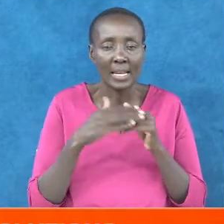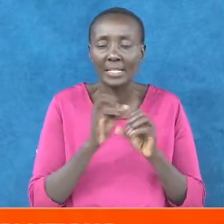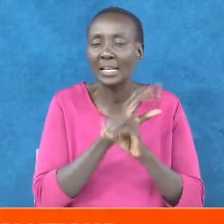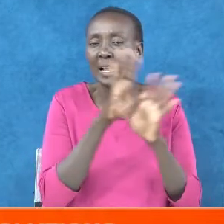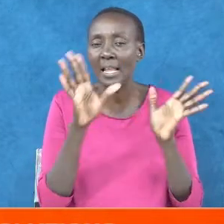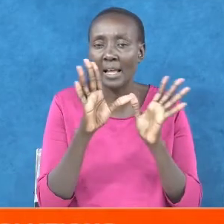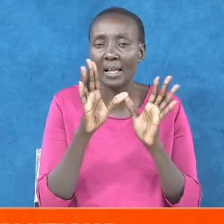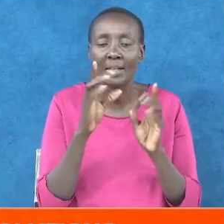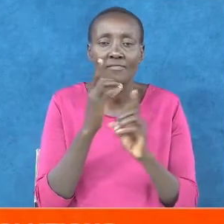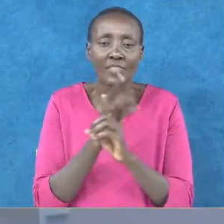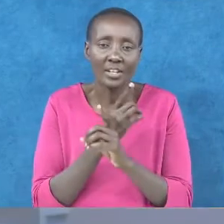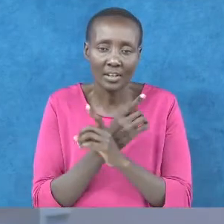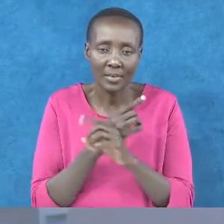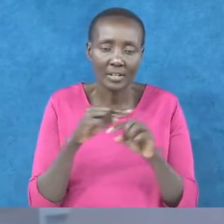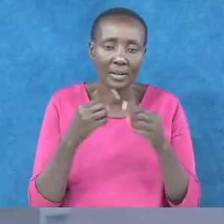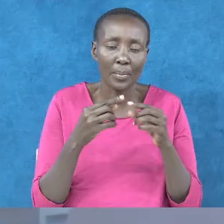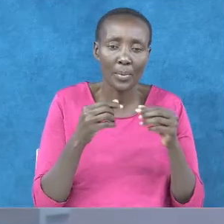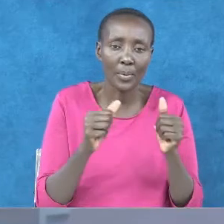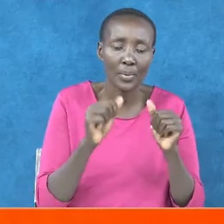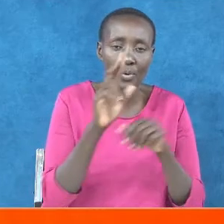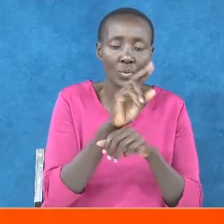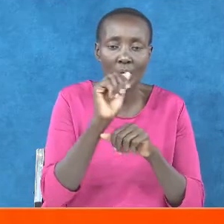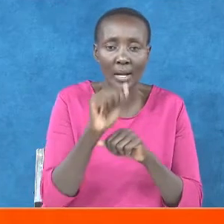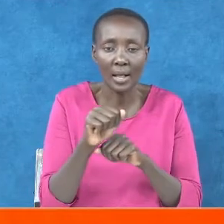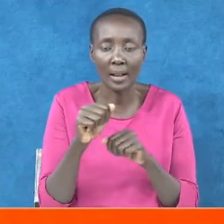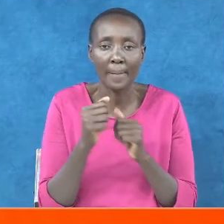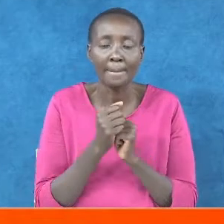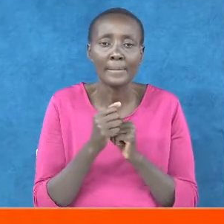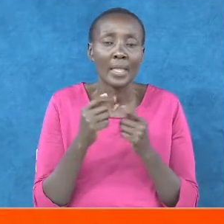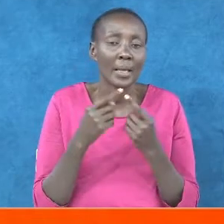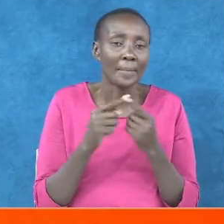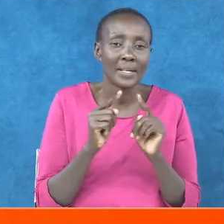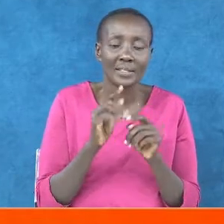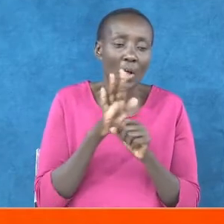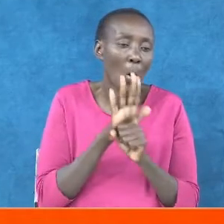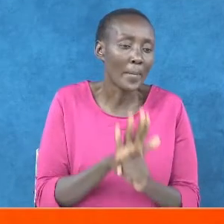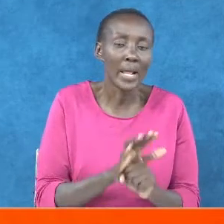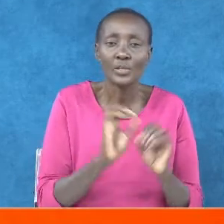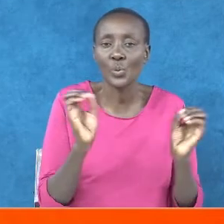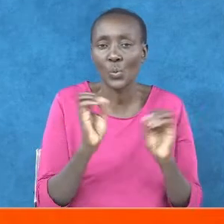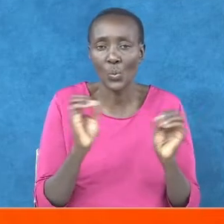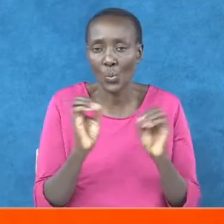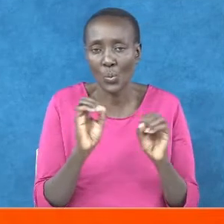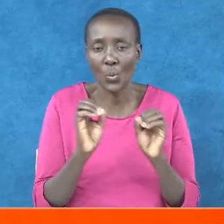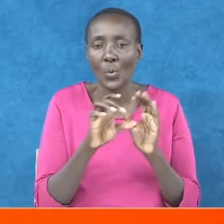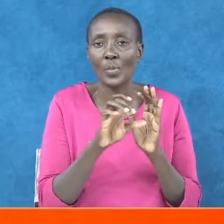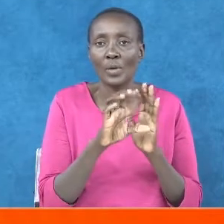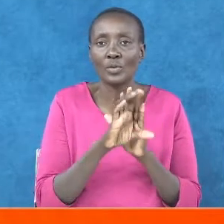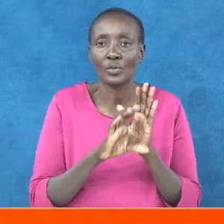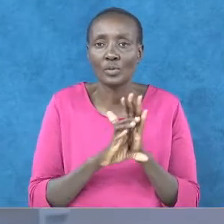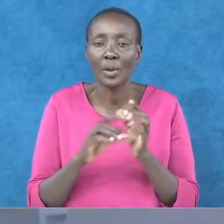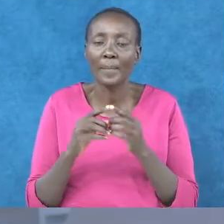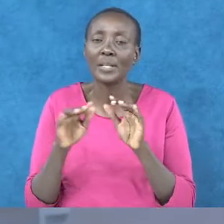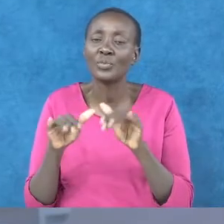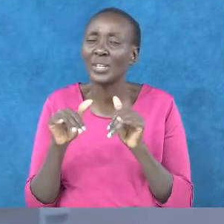resolution mechanisms can be used to the extent that they are not repugnant to the provisions of the Constitution. And what exactly do you mean